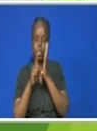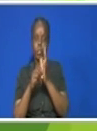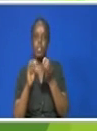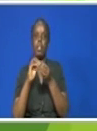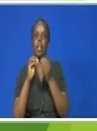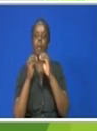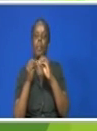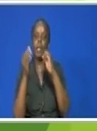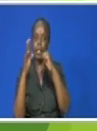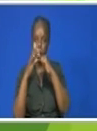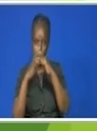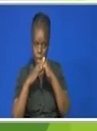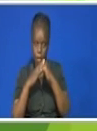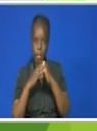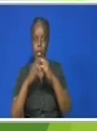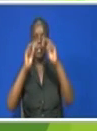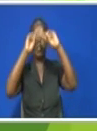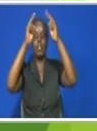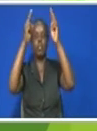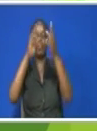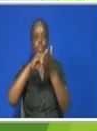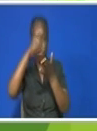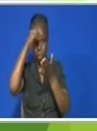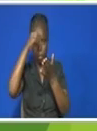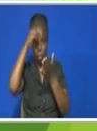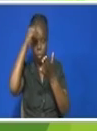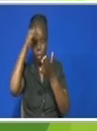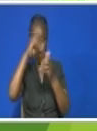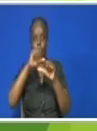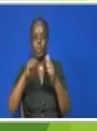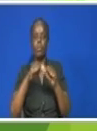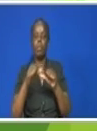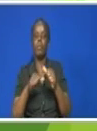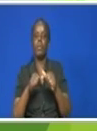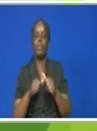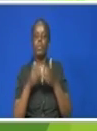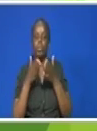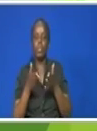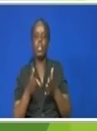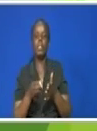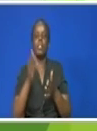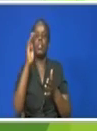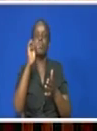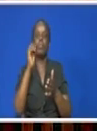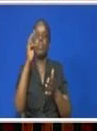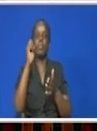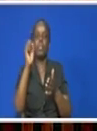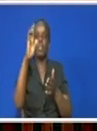9, and the topic that we are going to handle today is minerals and